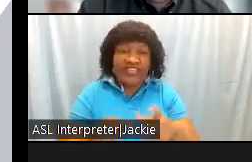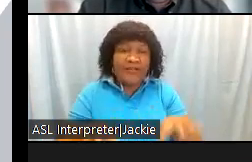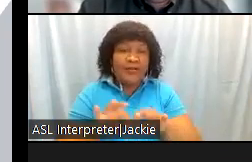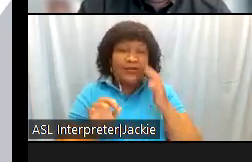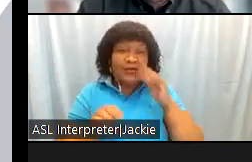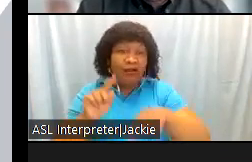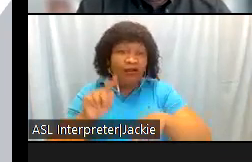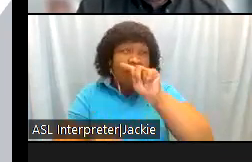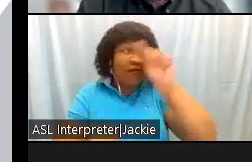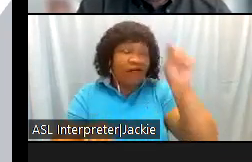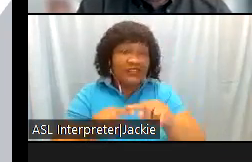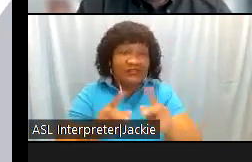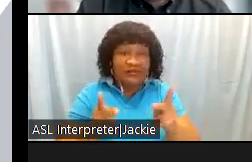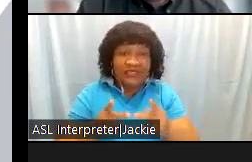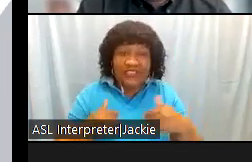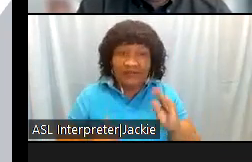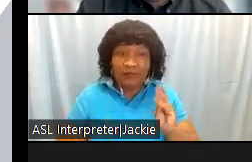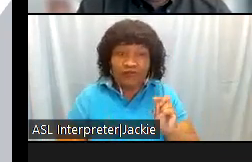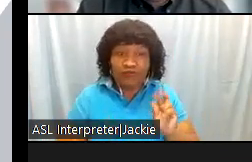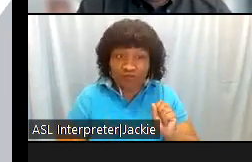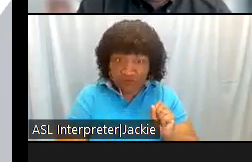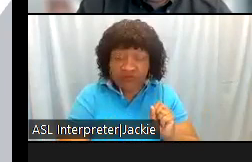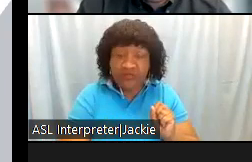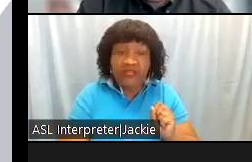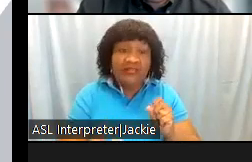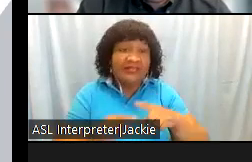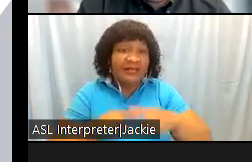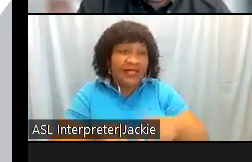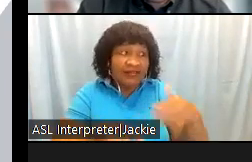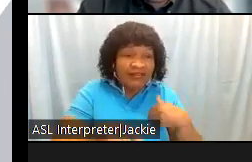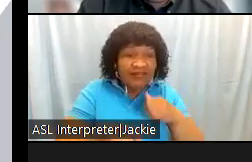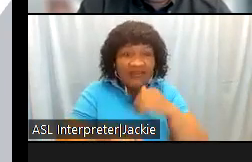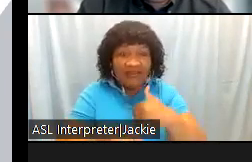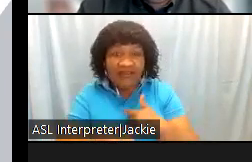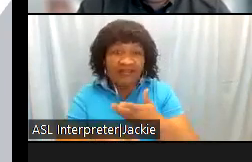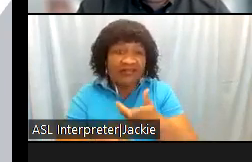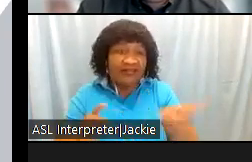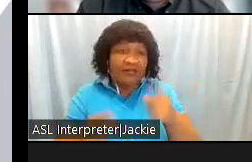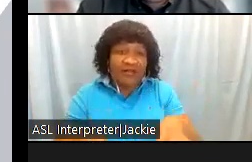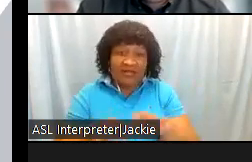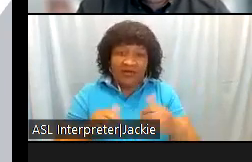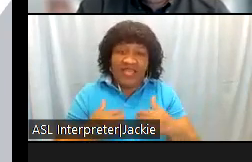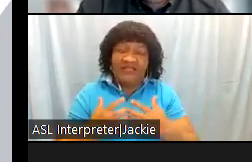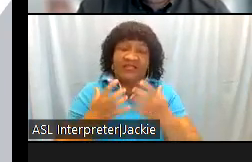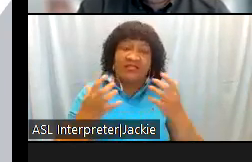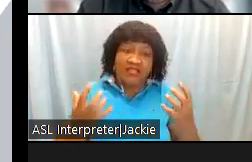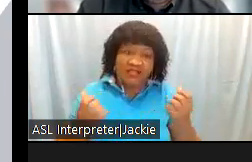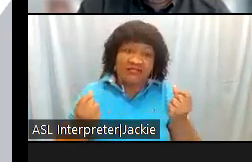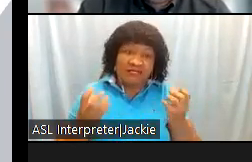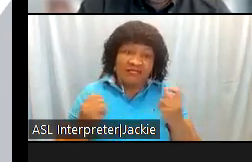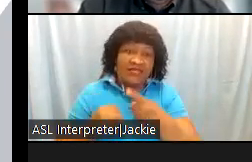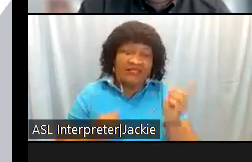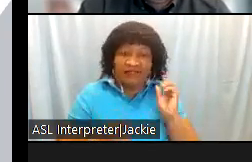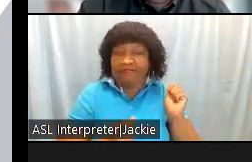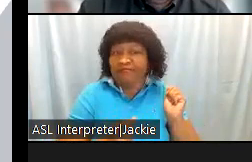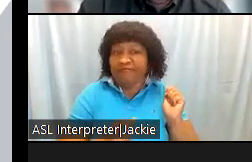may vary in terms of availability of the updated boosters, but we're having significant numbers arriving